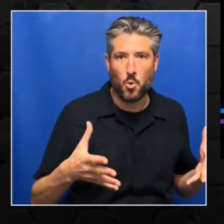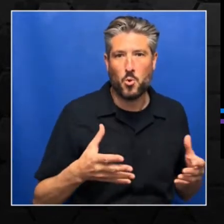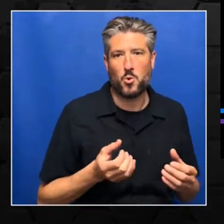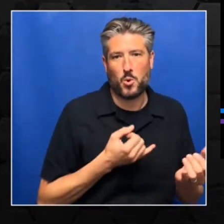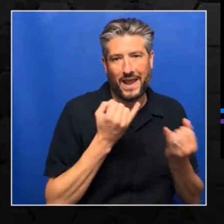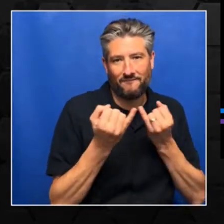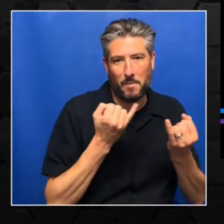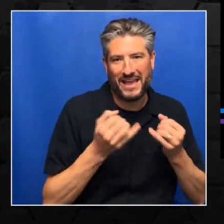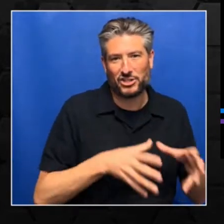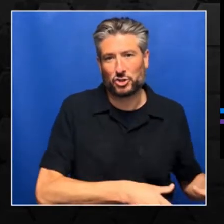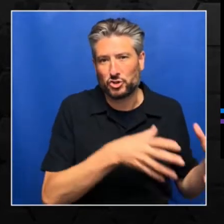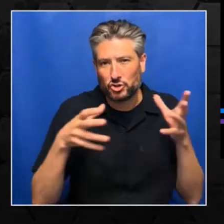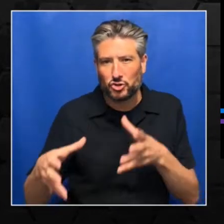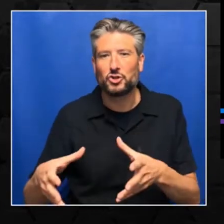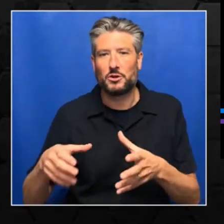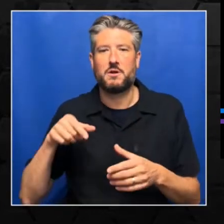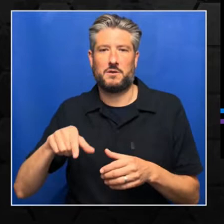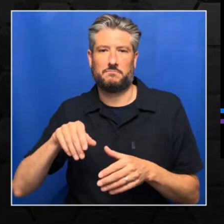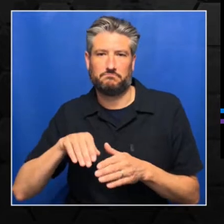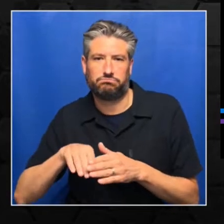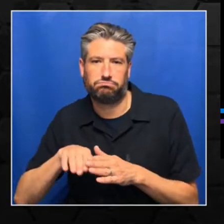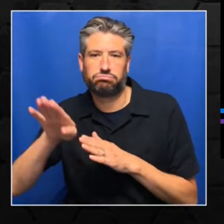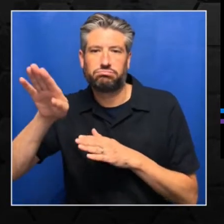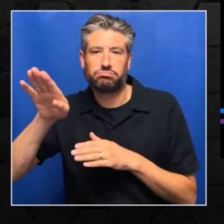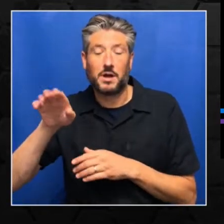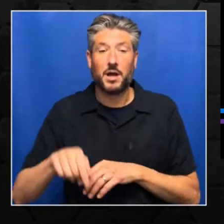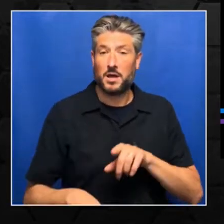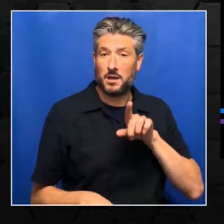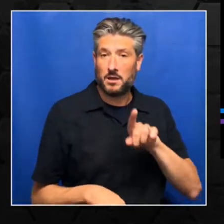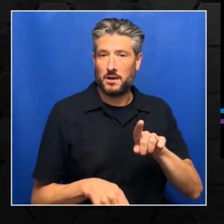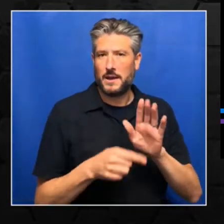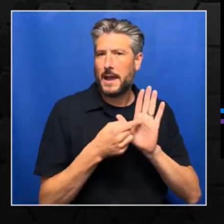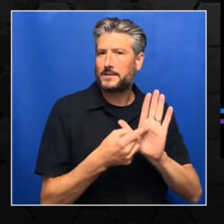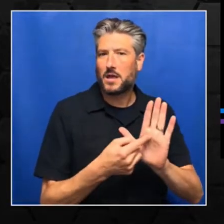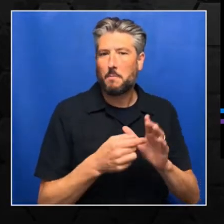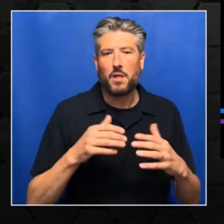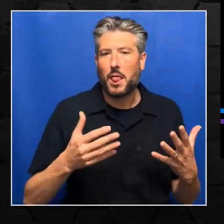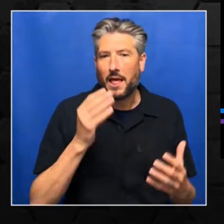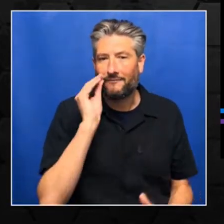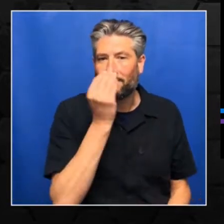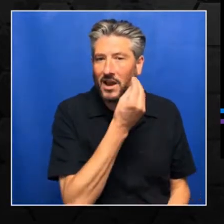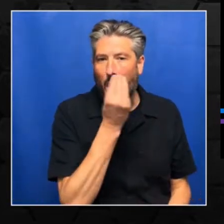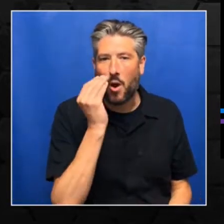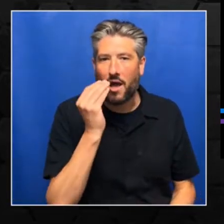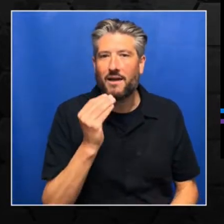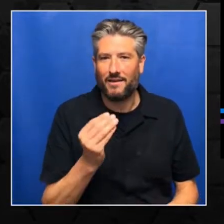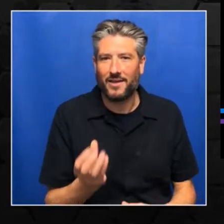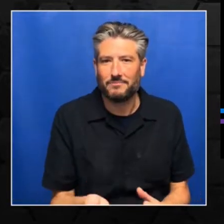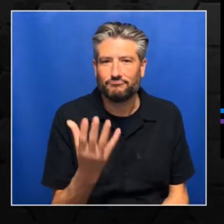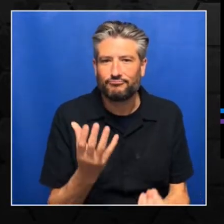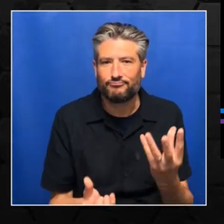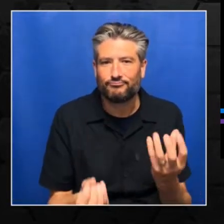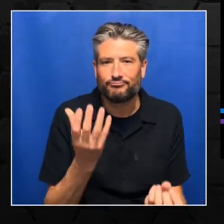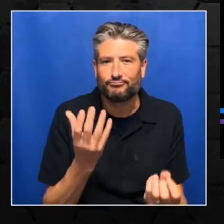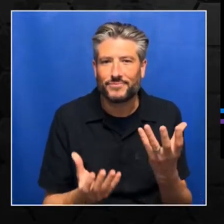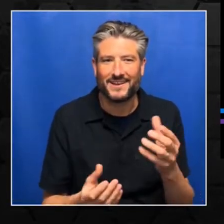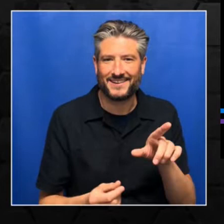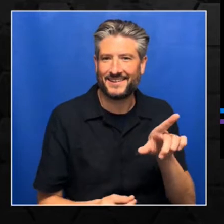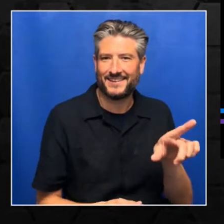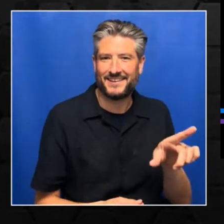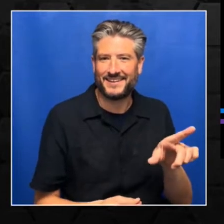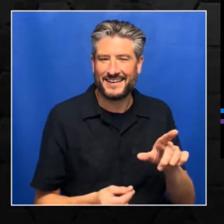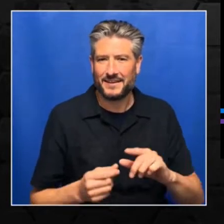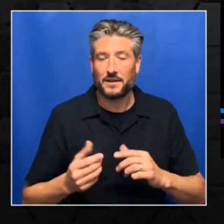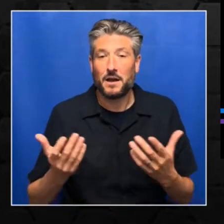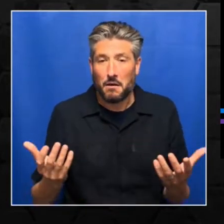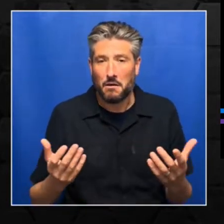here wants to detect different types of flowers. So you have to collect all different species of flowers, collect them, train them, and then you're